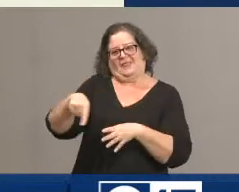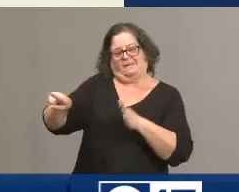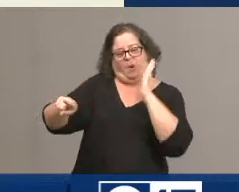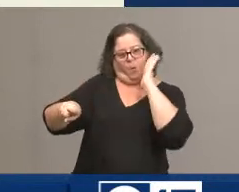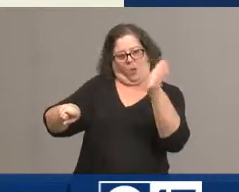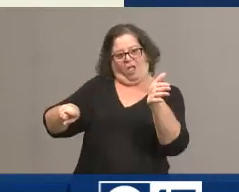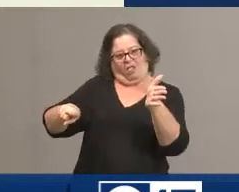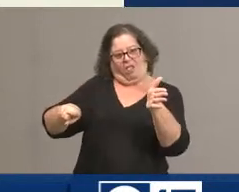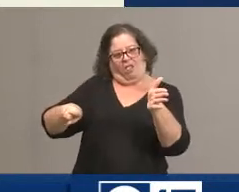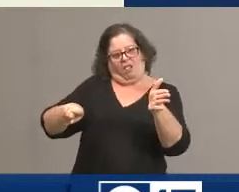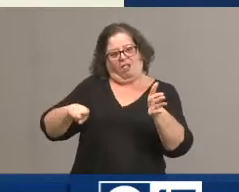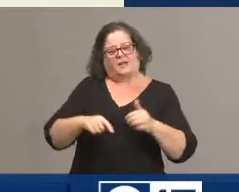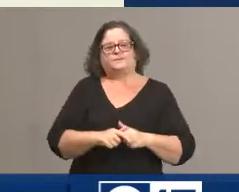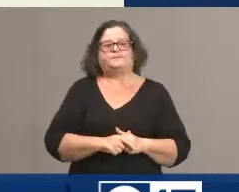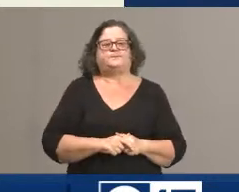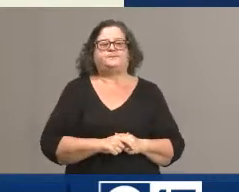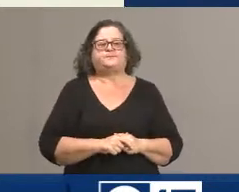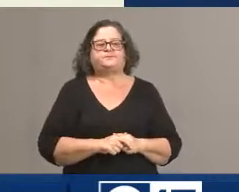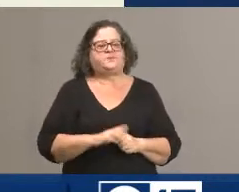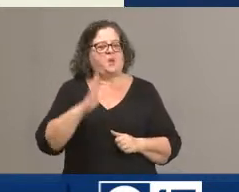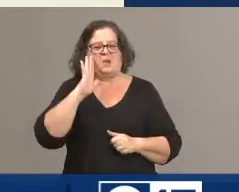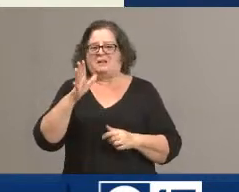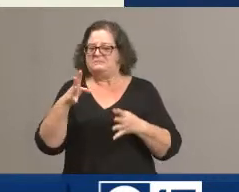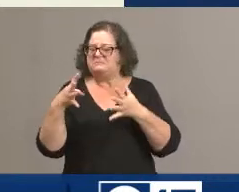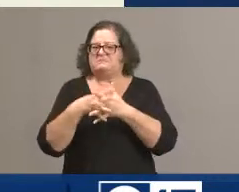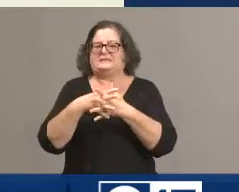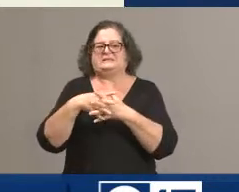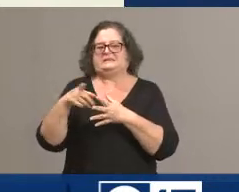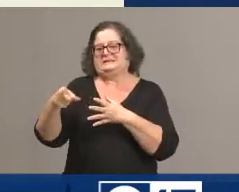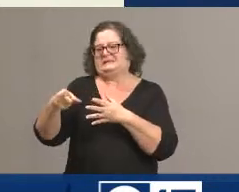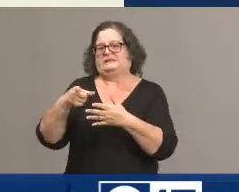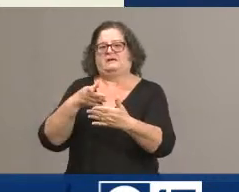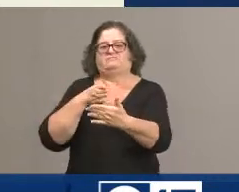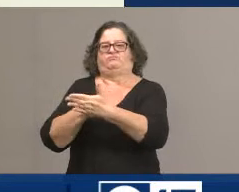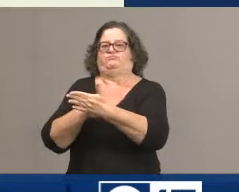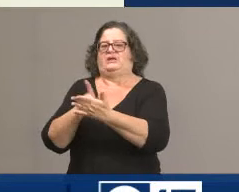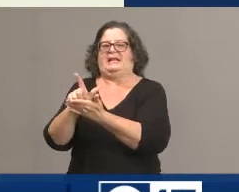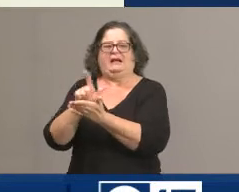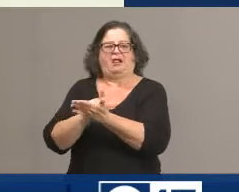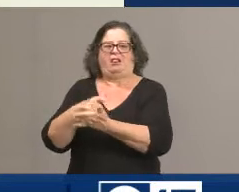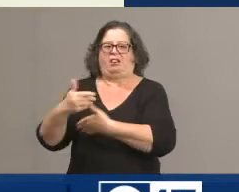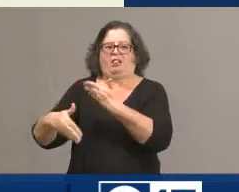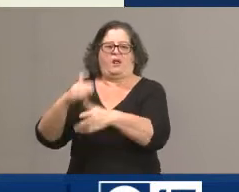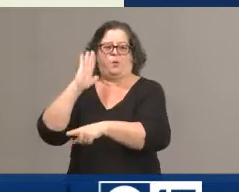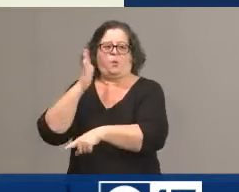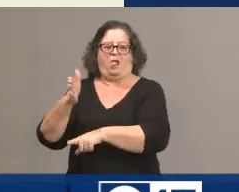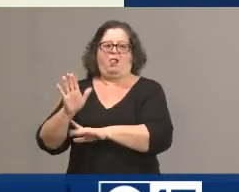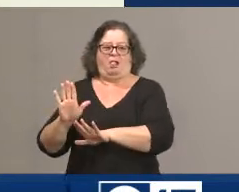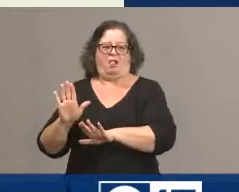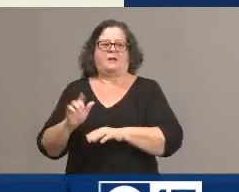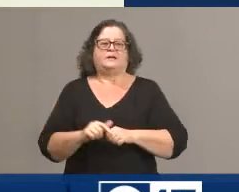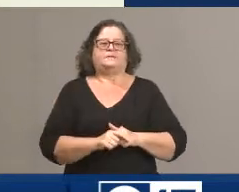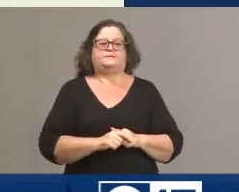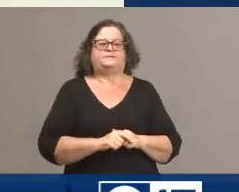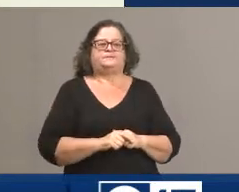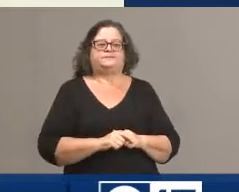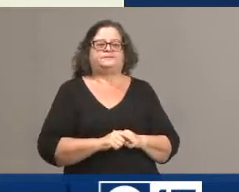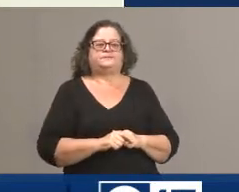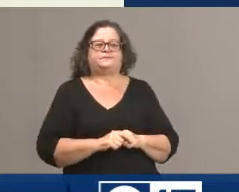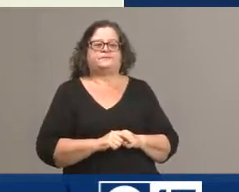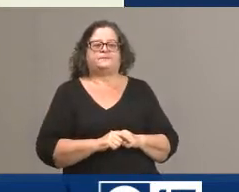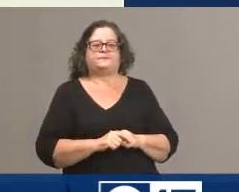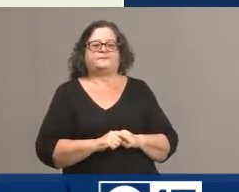So on both those fronts, and then you mentioned also around renters. We're about a month away from